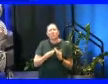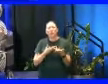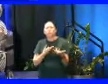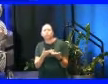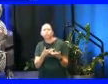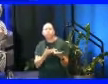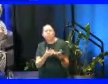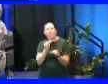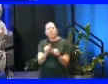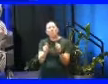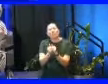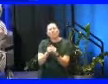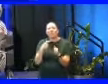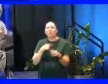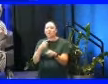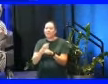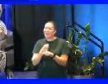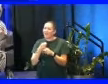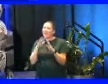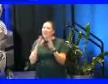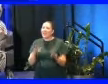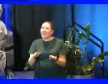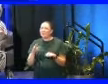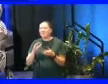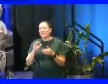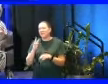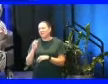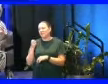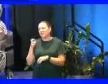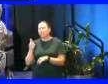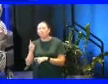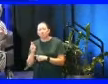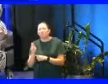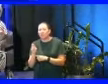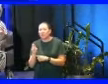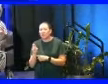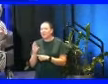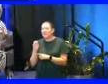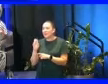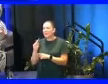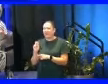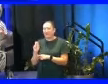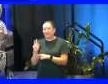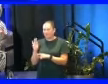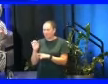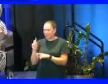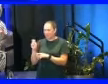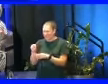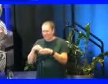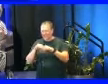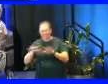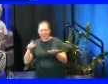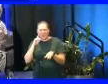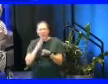So I was able to receive one of the housing vouchers and that Biden had sent out maybe, I think, over